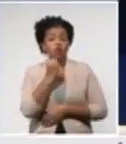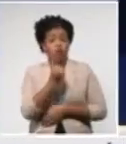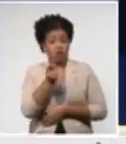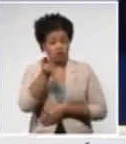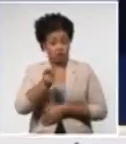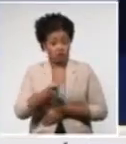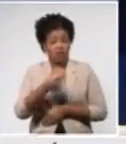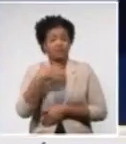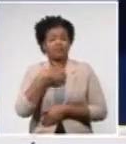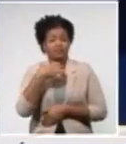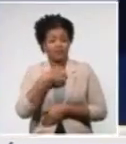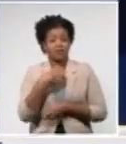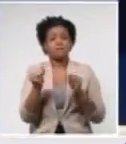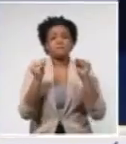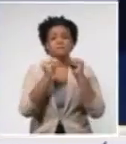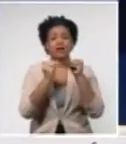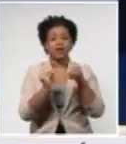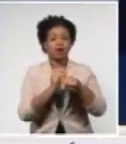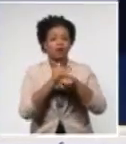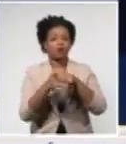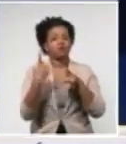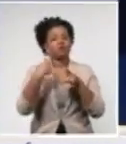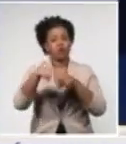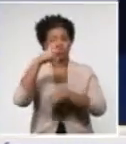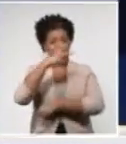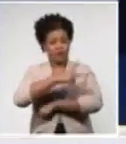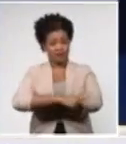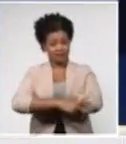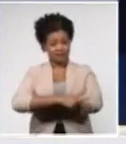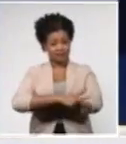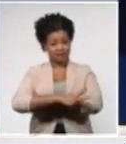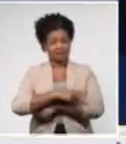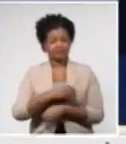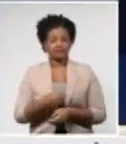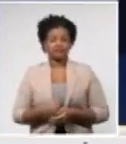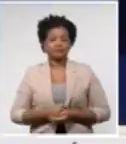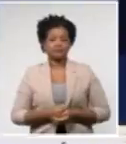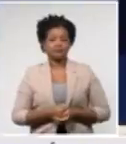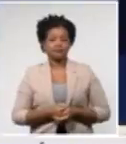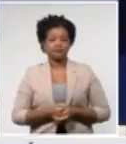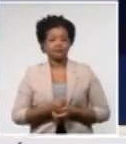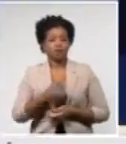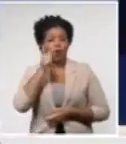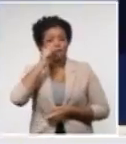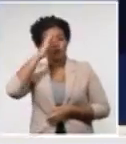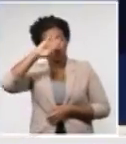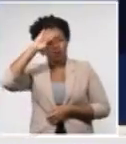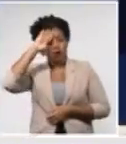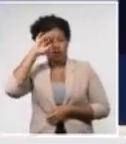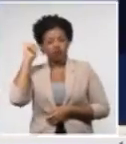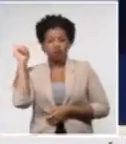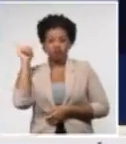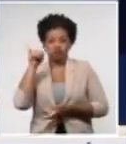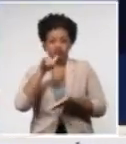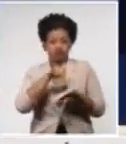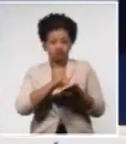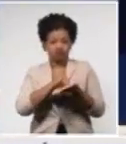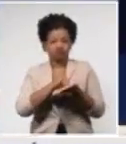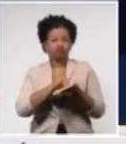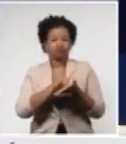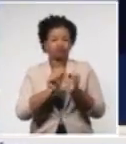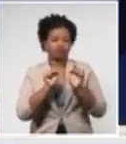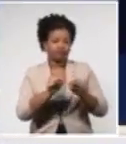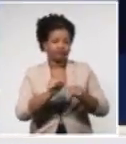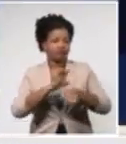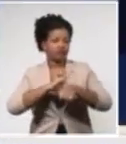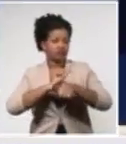4.17%. And yesterday, one of the confirmed cases had a source of infection abroad, a Cuban who returned from abroad recently. And